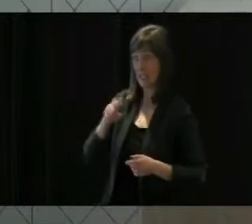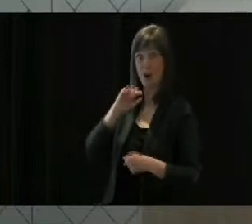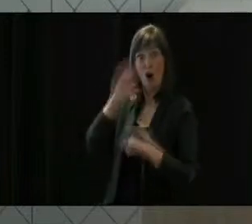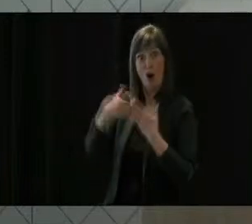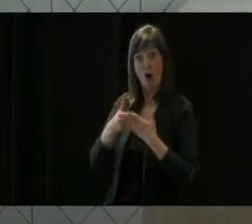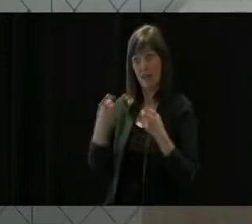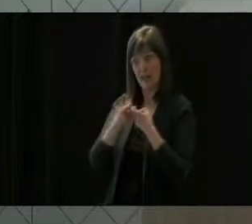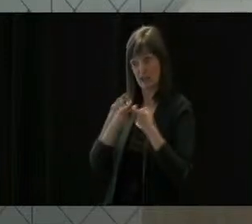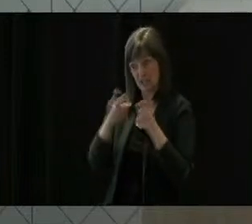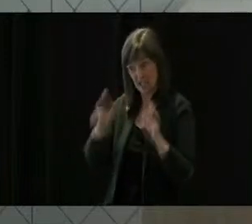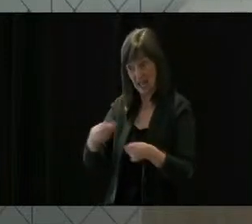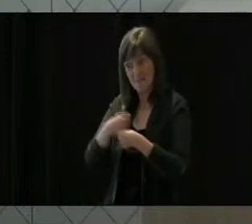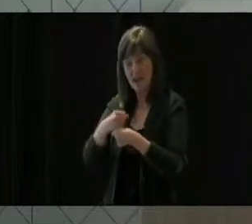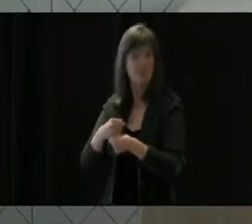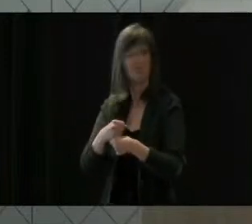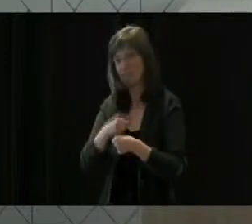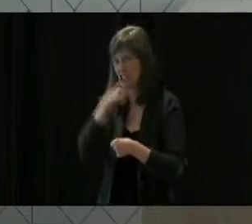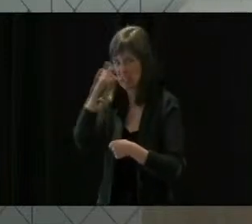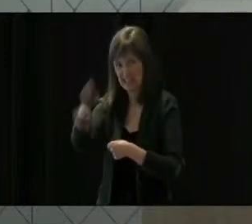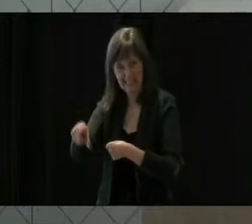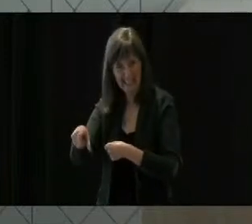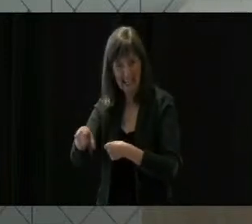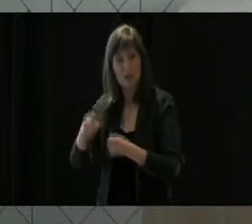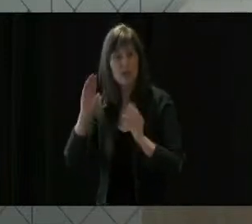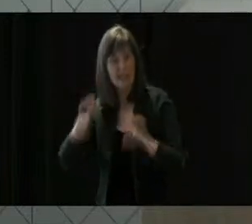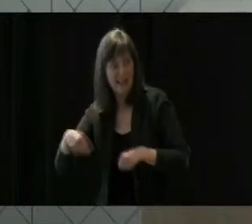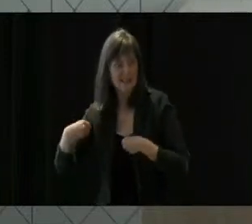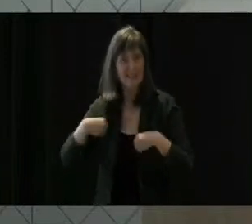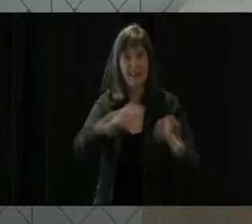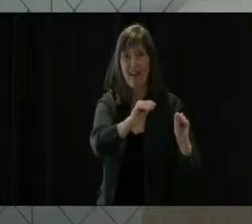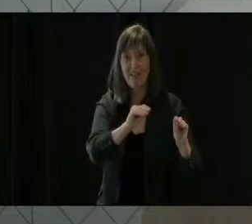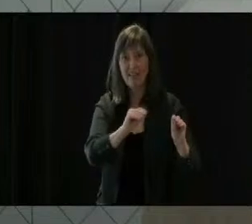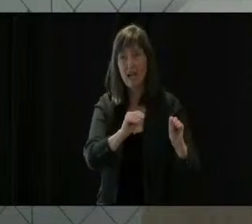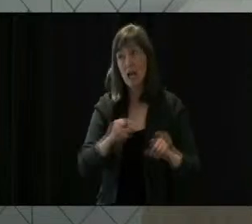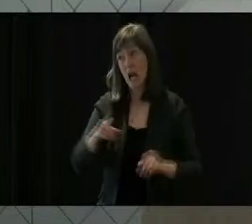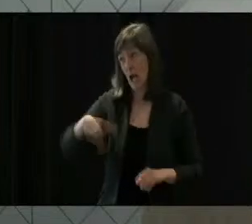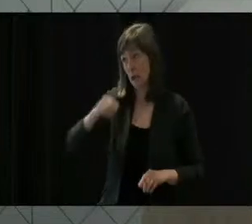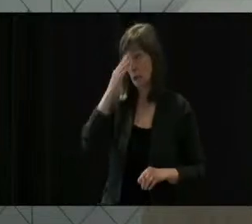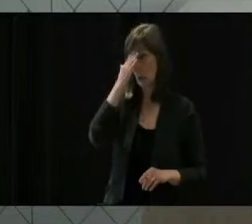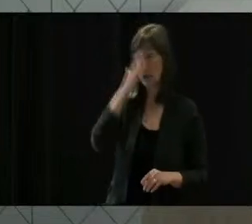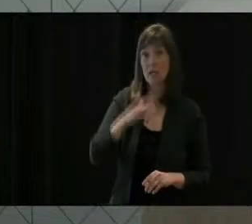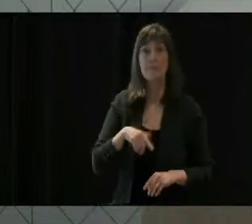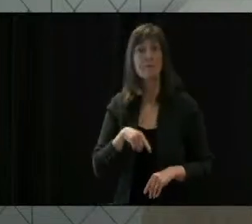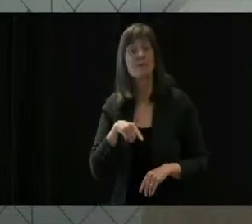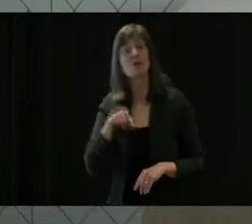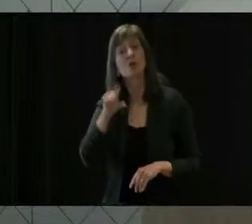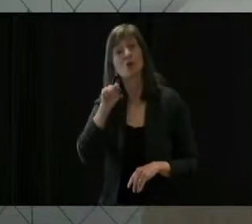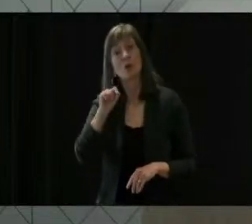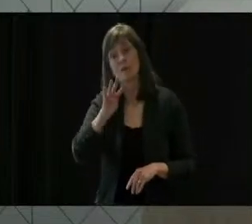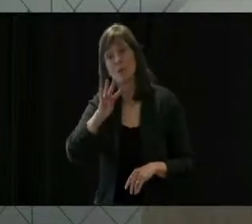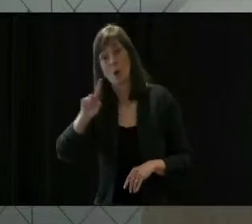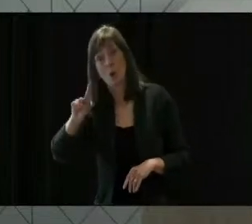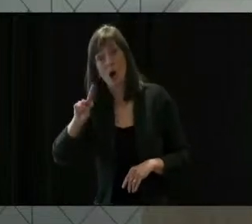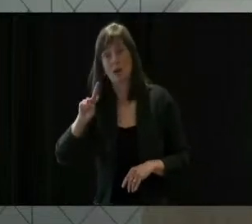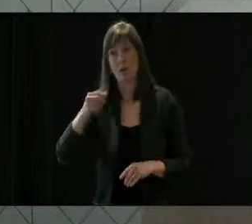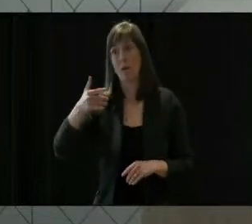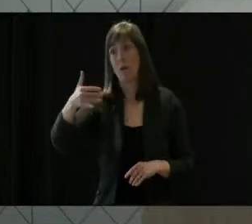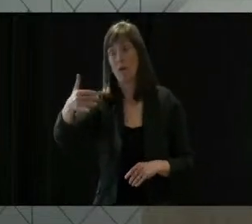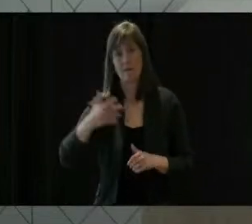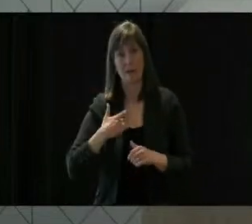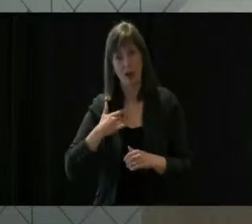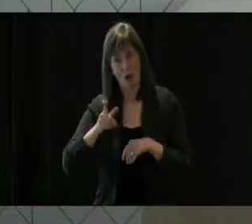asset. And even if 2041 seems like a long way off, it'll come in no time. You know, we need to plan